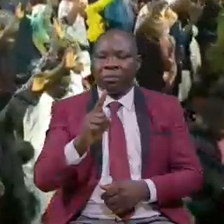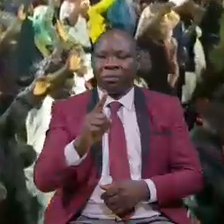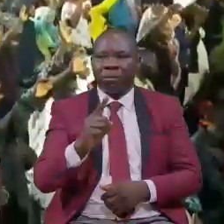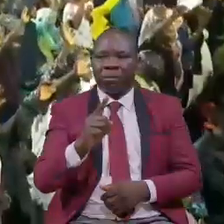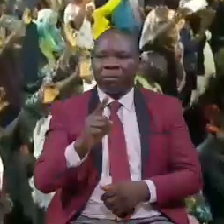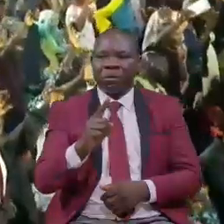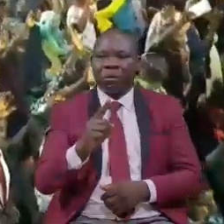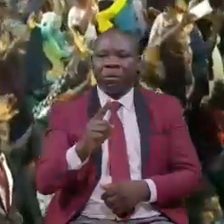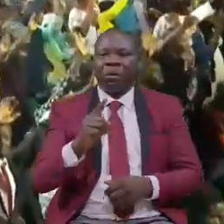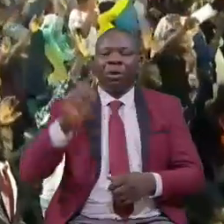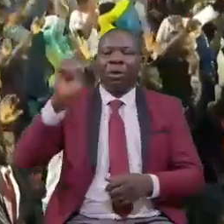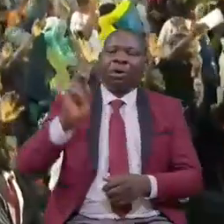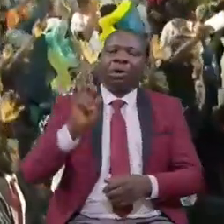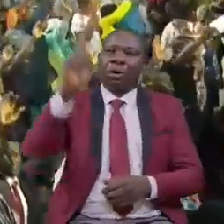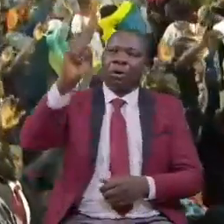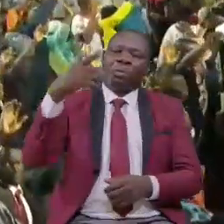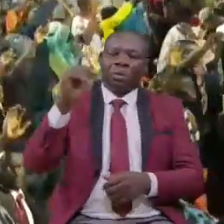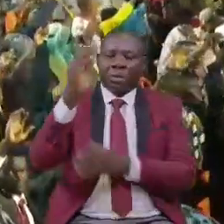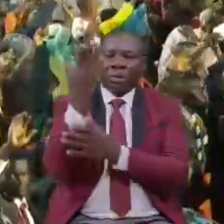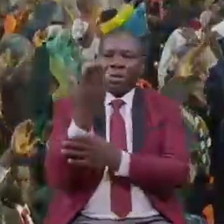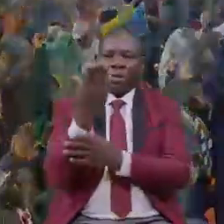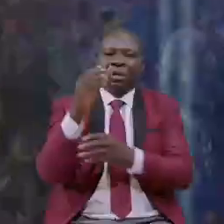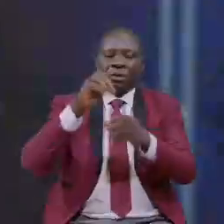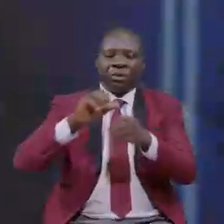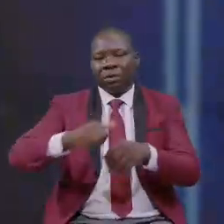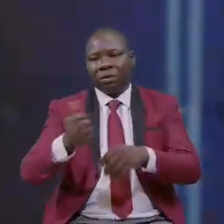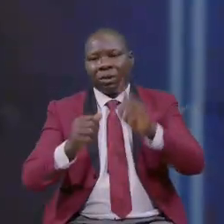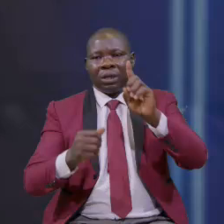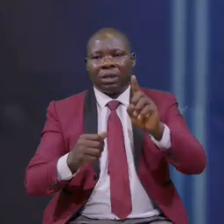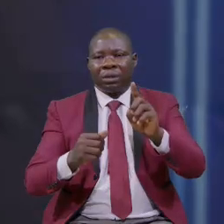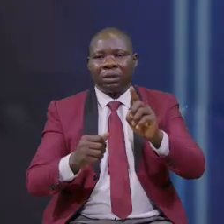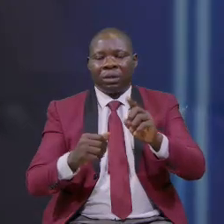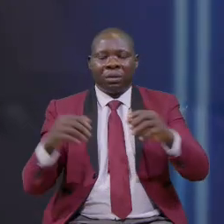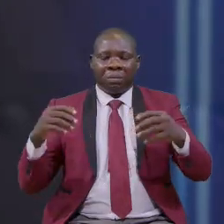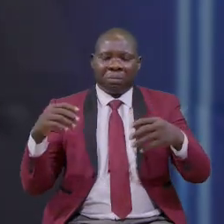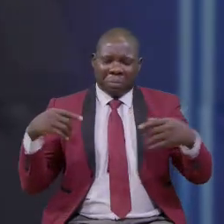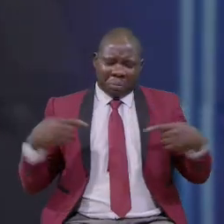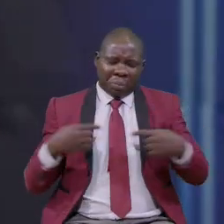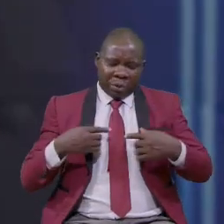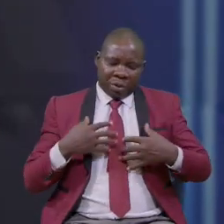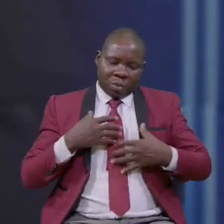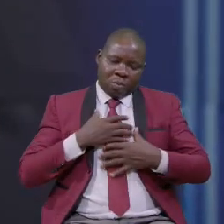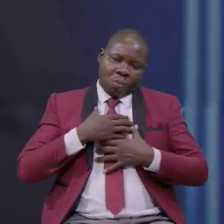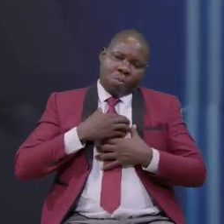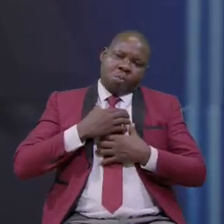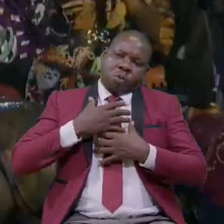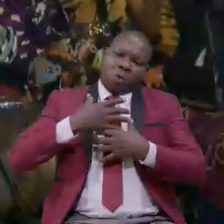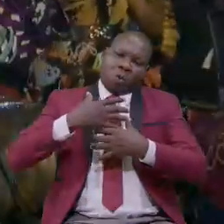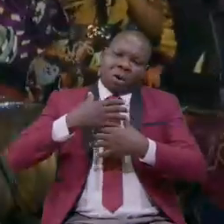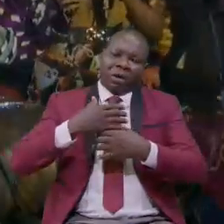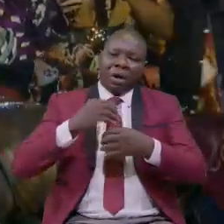Up the hand, lay the other hand there. Pain, tumor, swelling, everything vanishing right